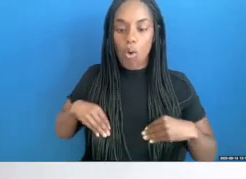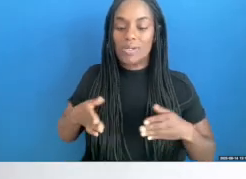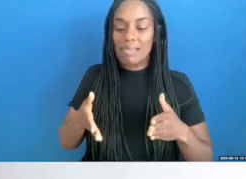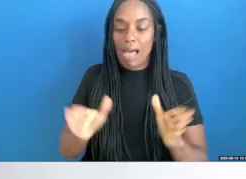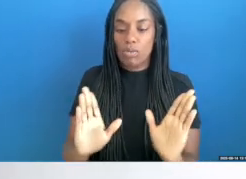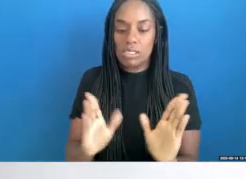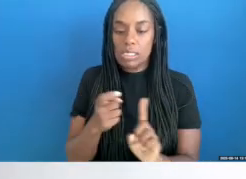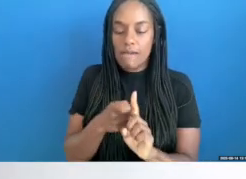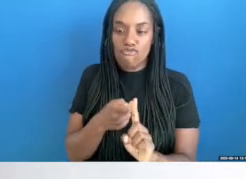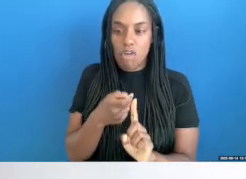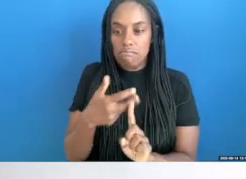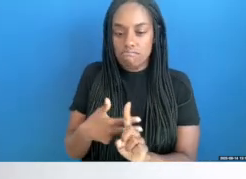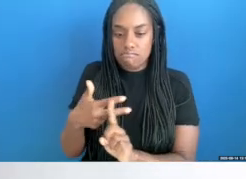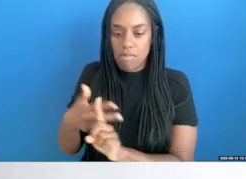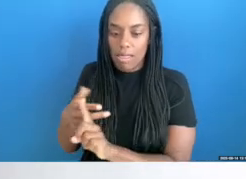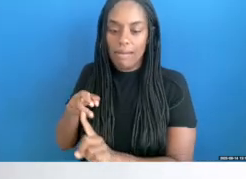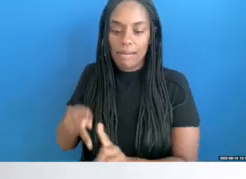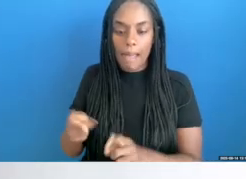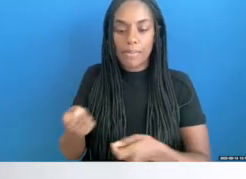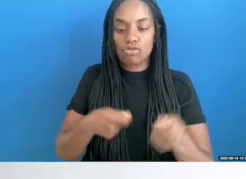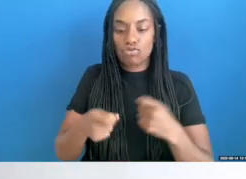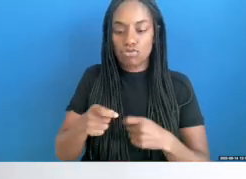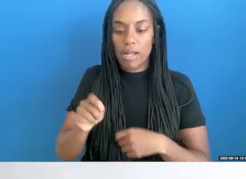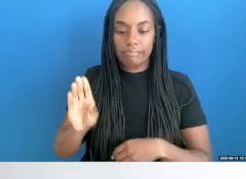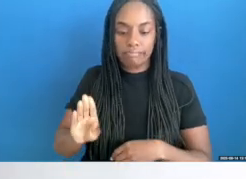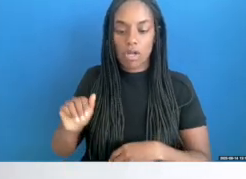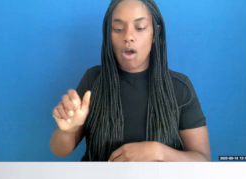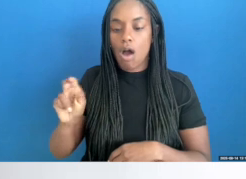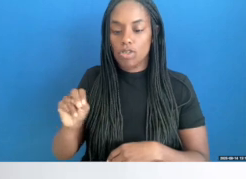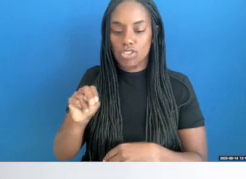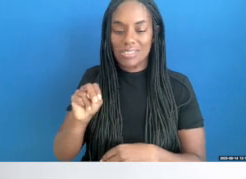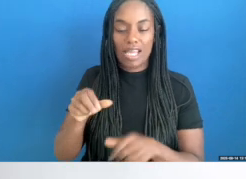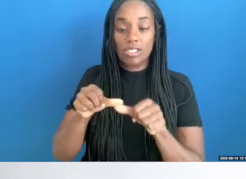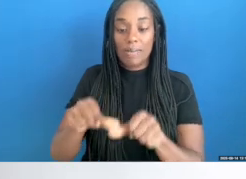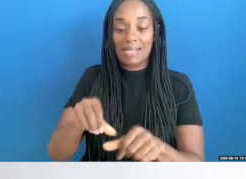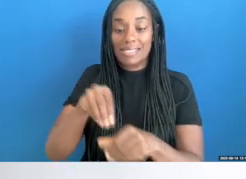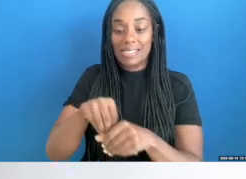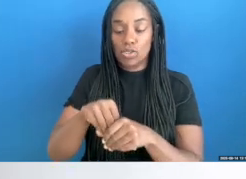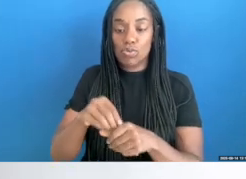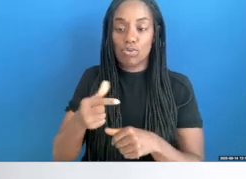that are deposited into the Greenhouse Gas Reduction Fund.